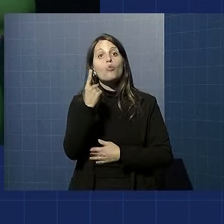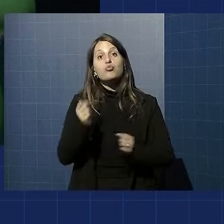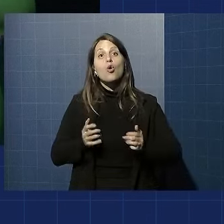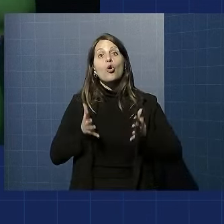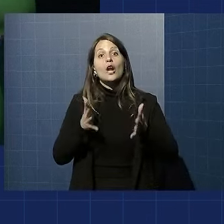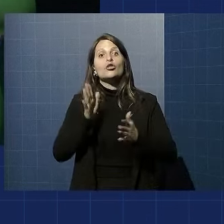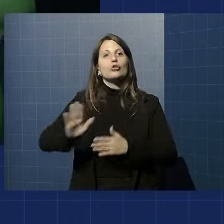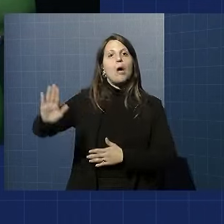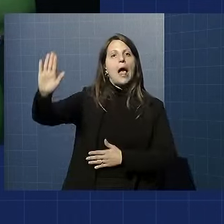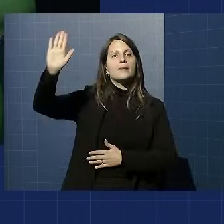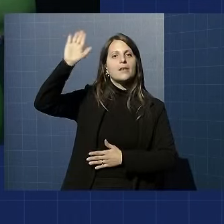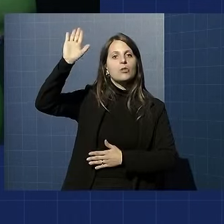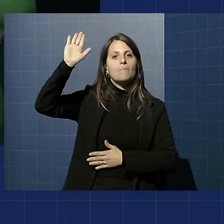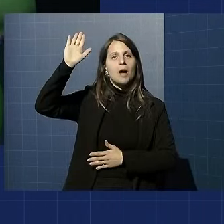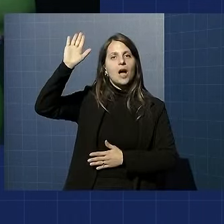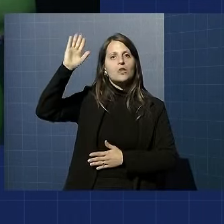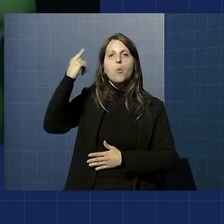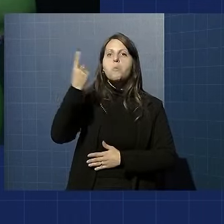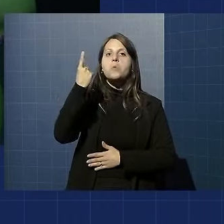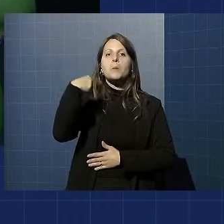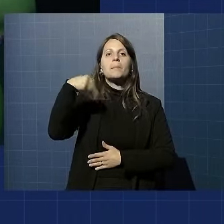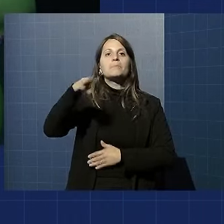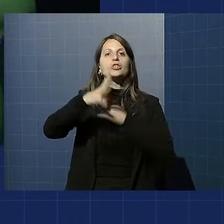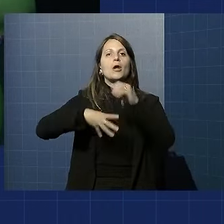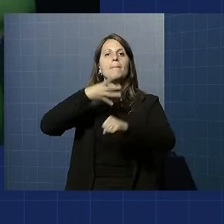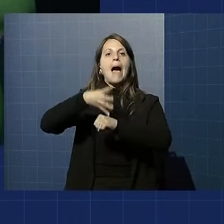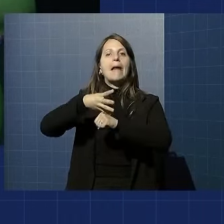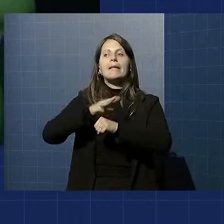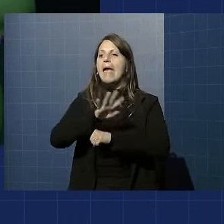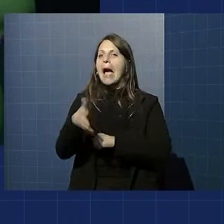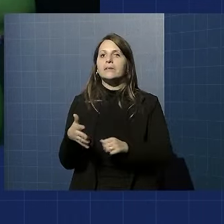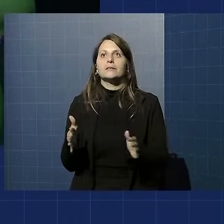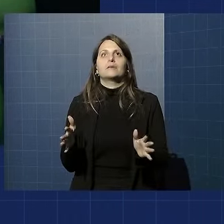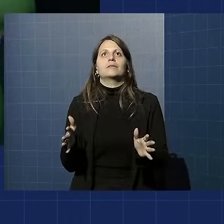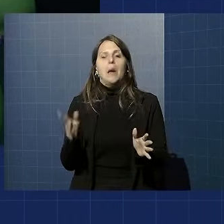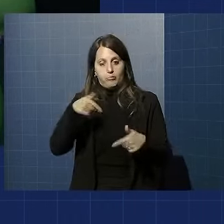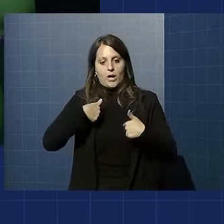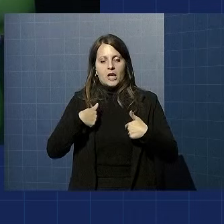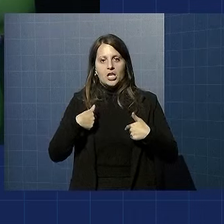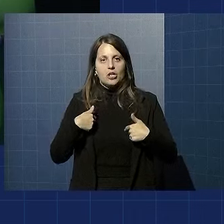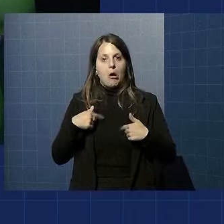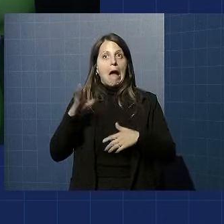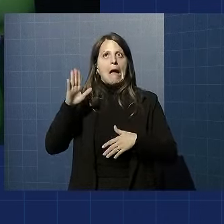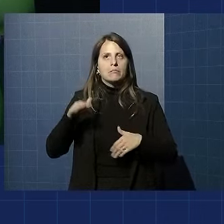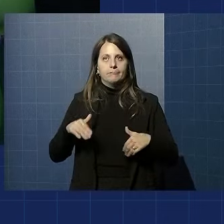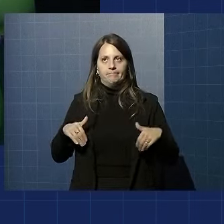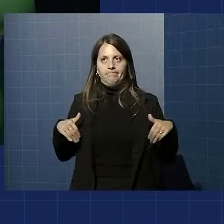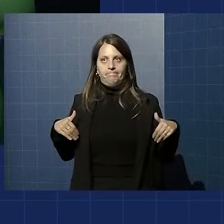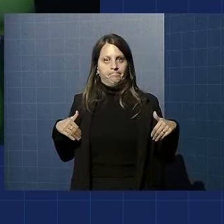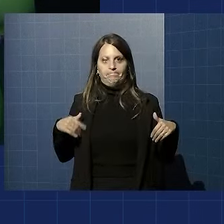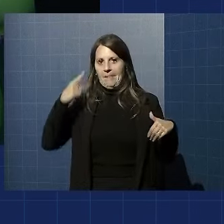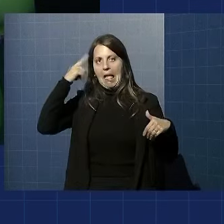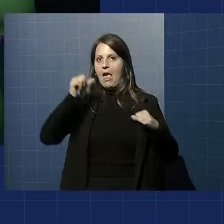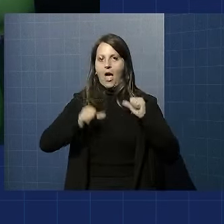coraggioso che alzò la mano per andare su una missione su Mars, su Marte. Tutti gli altri, inclusa me stessa, avevamo già cambiato